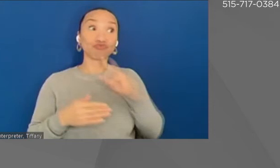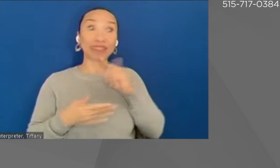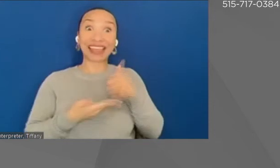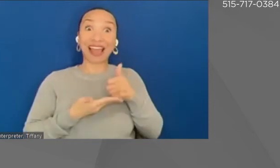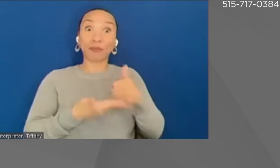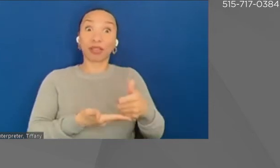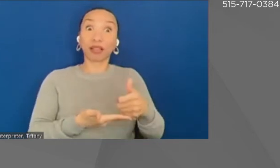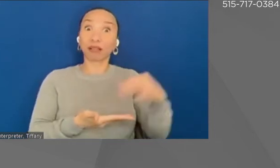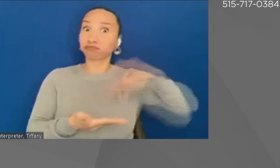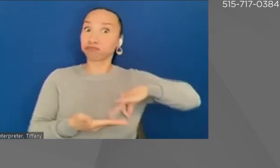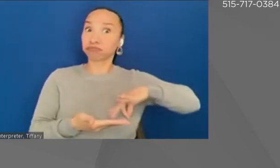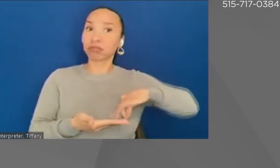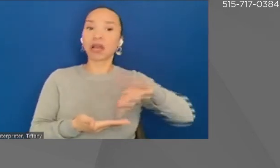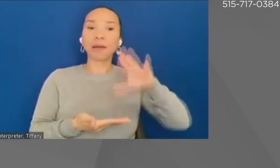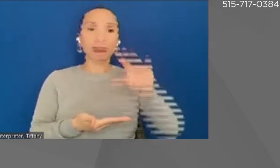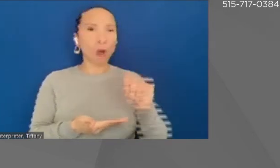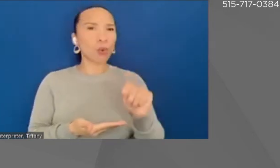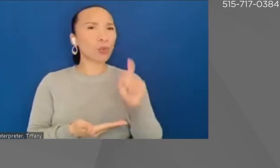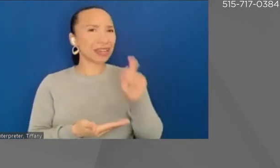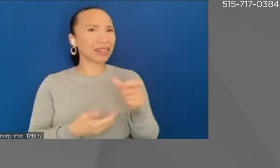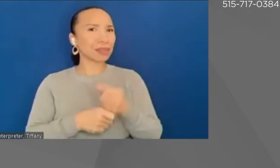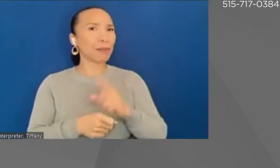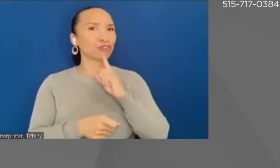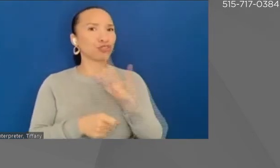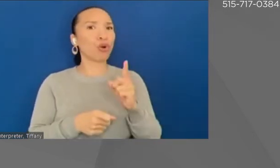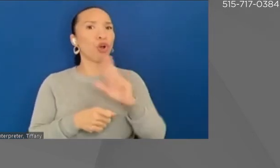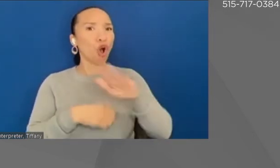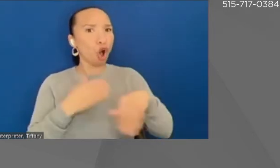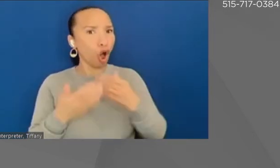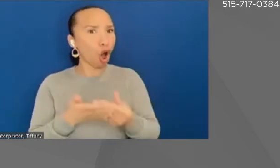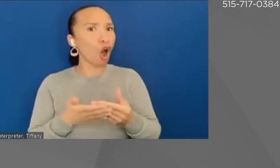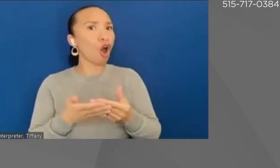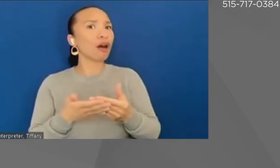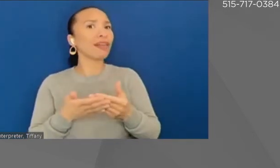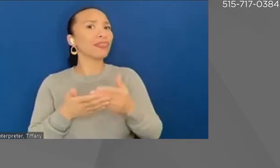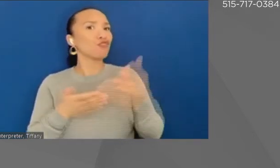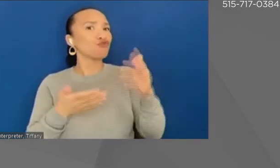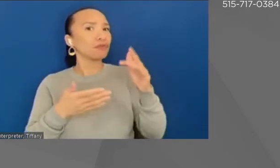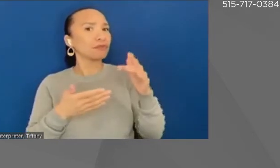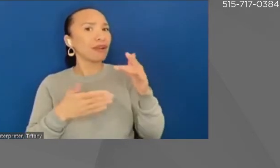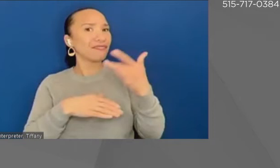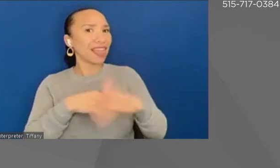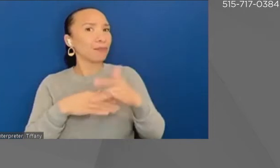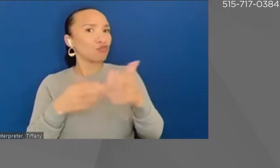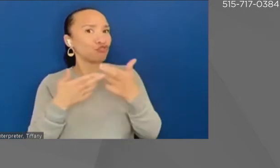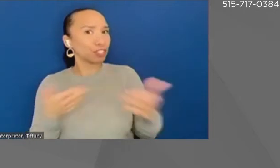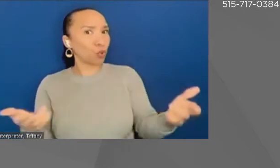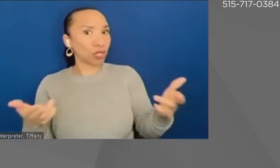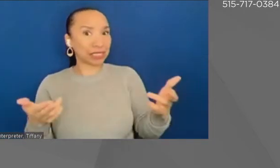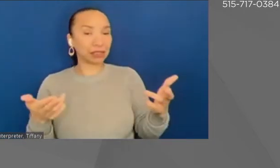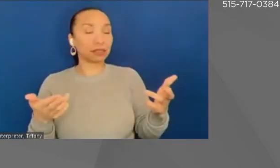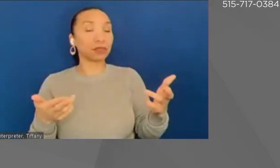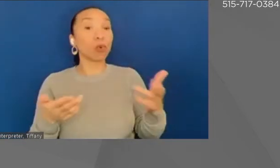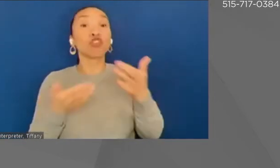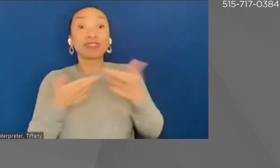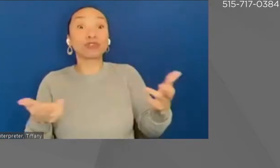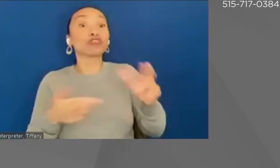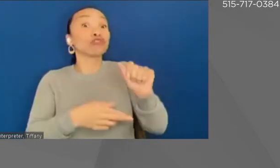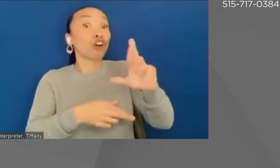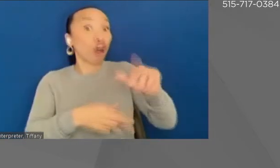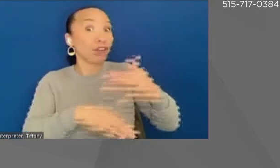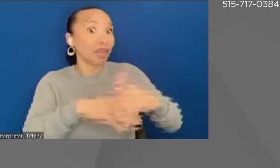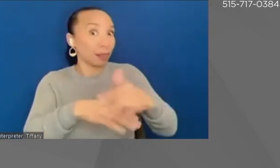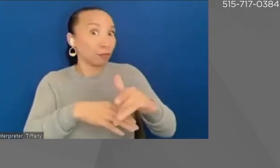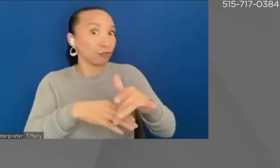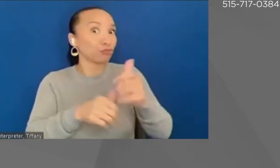resources are accessible to everyone, making sure people know like what are those WIC and SNAP friendly